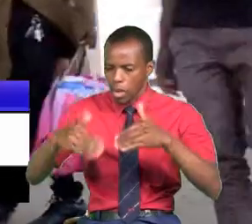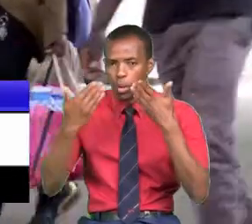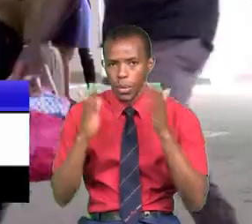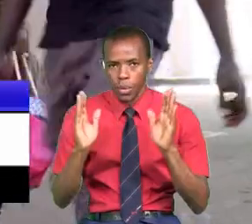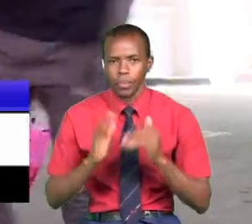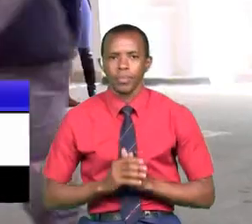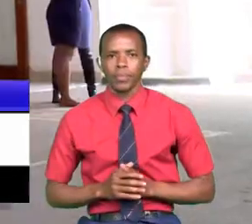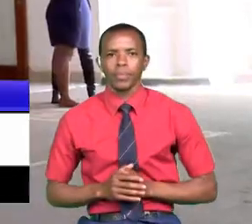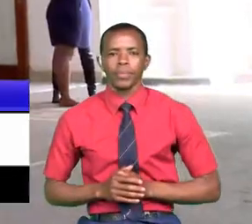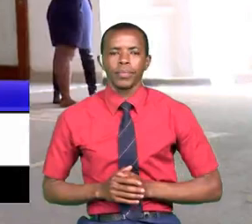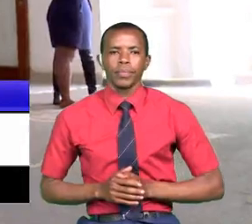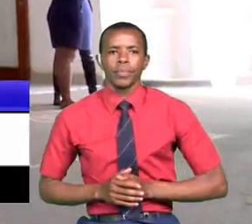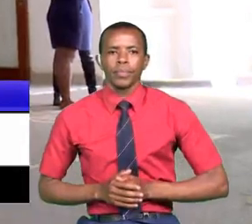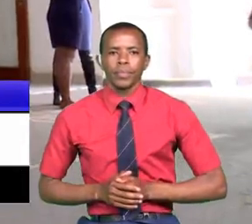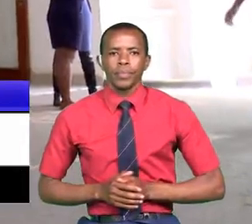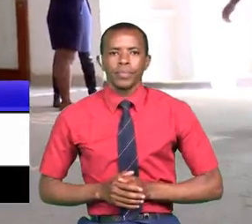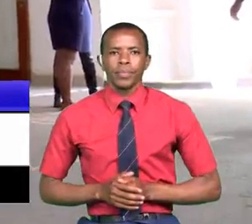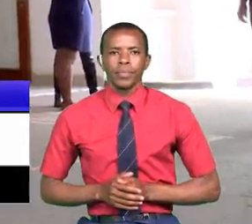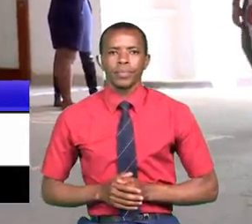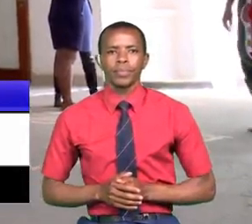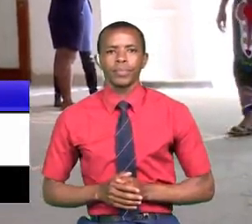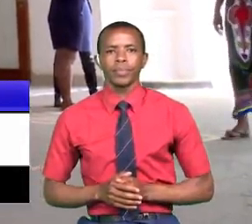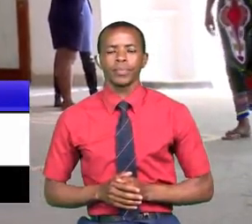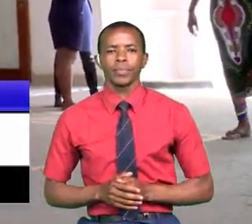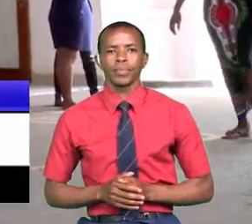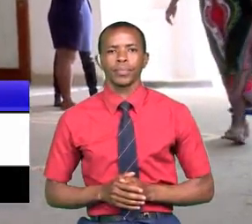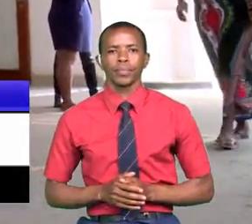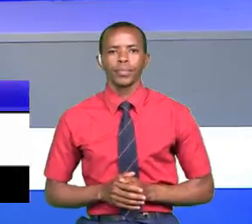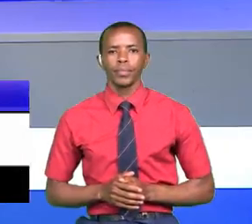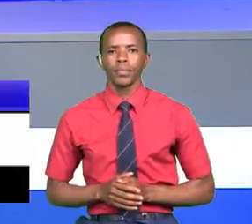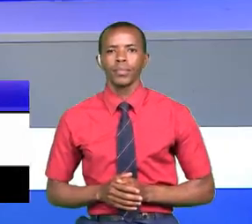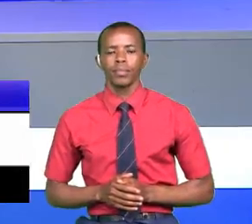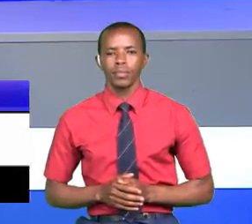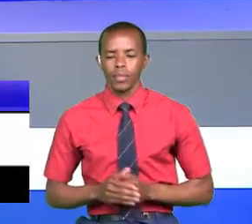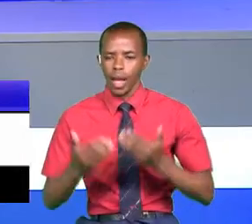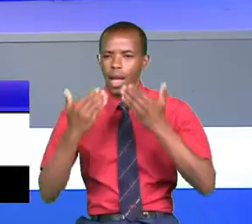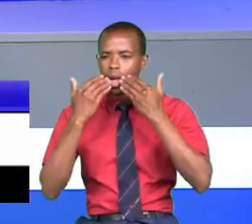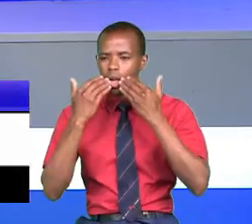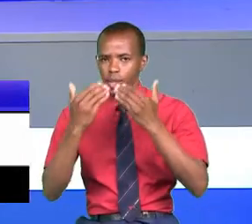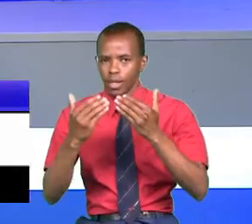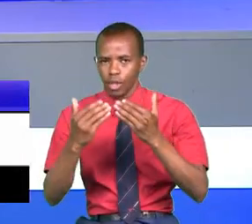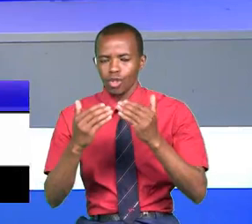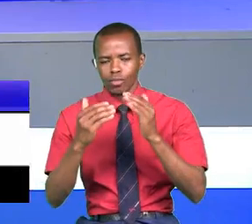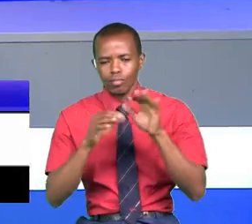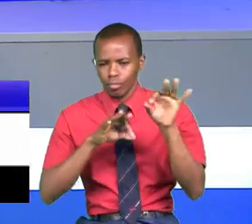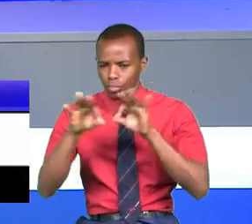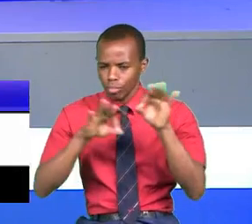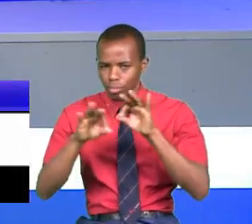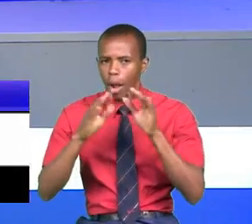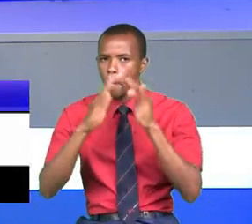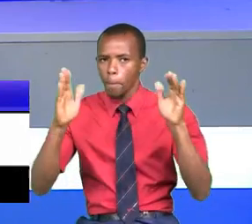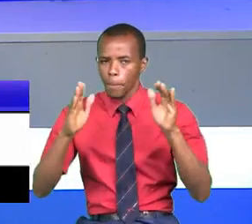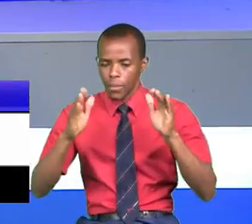Reporting for Switch TV, my name is Harriet Chimere. Thank you, Harriet Chimere, for highlighting the largest